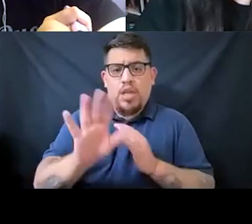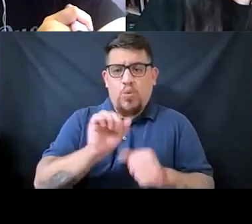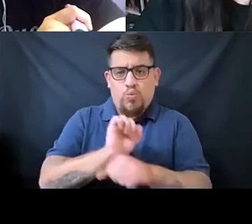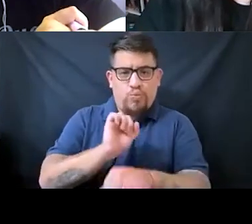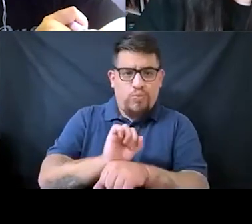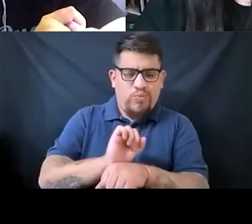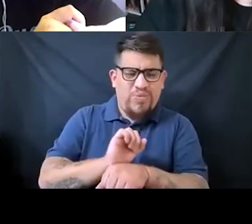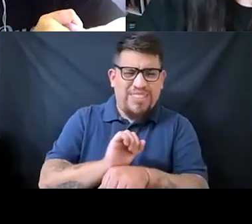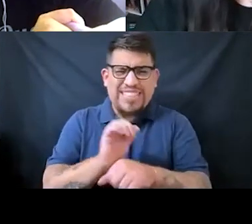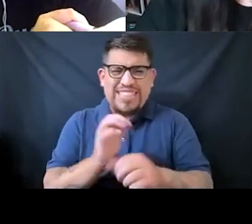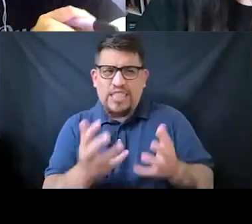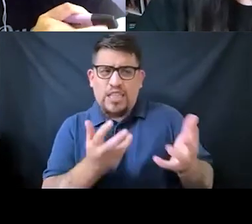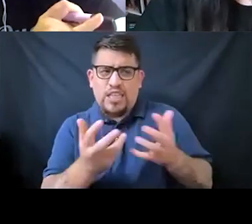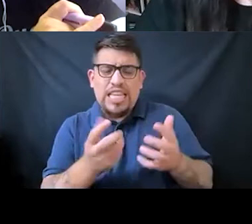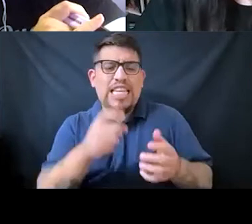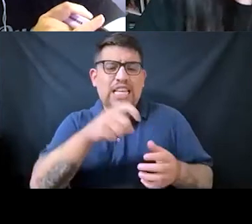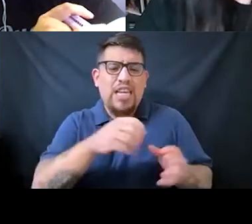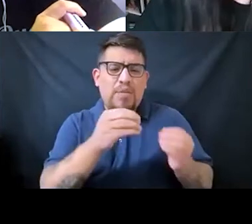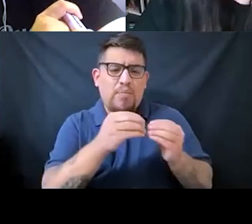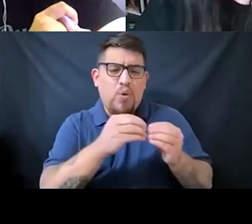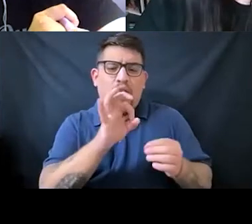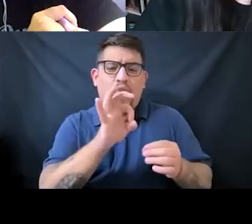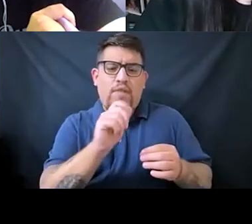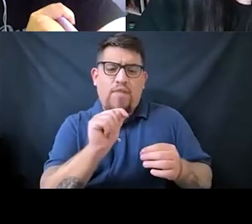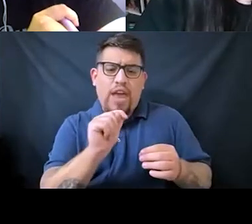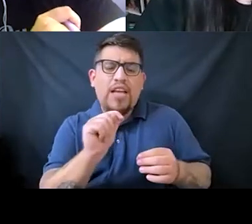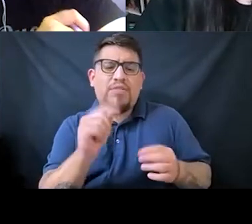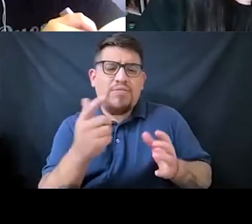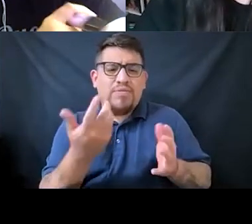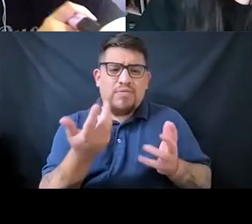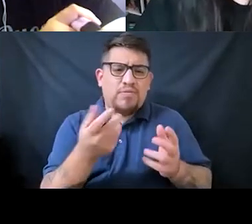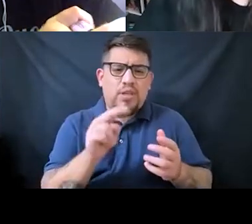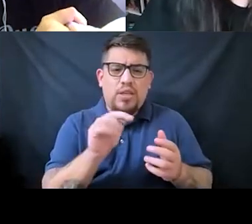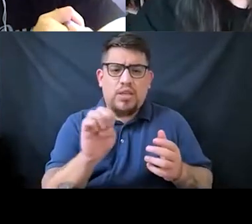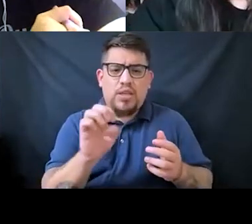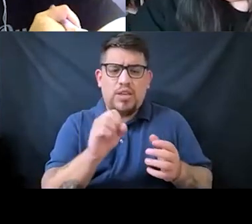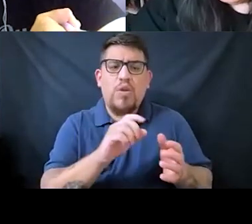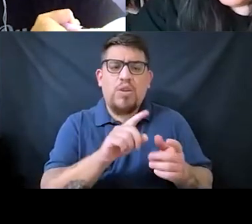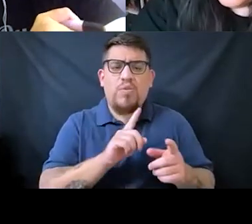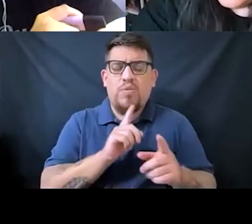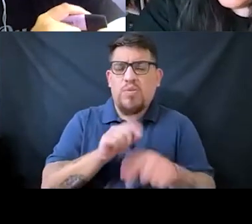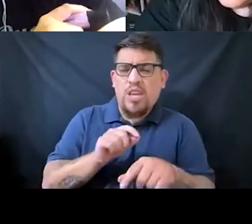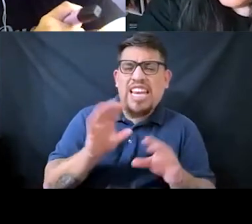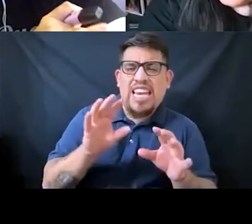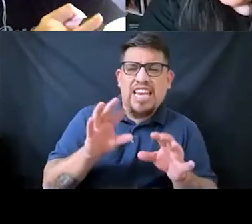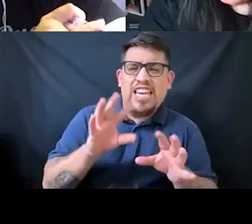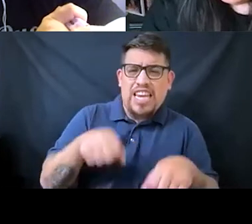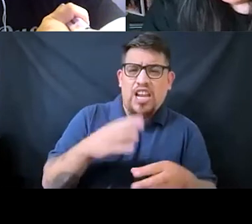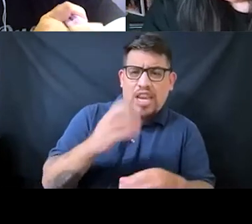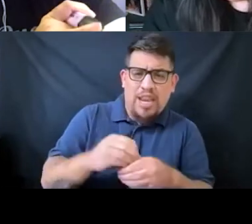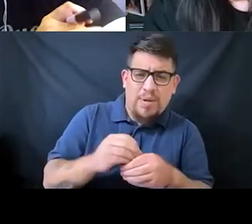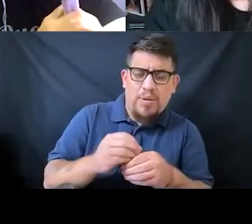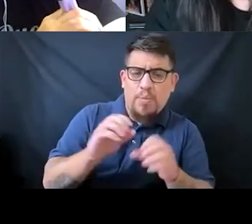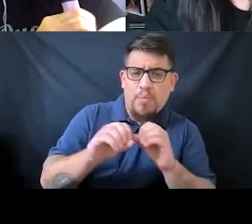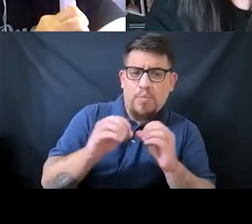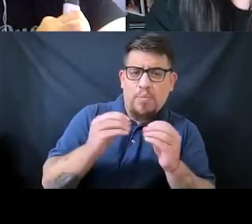were like, you know, this needs more fatness in it. So we would write them back and say, you know, could you just be a little more obvious about being fat? And they were